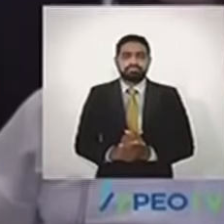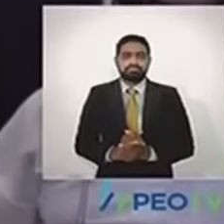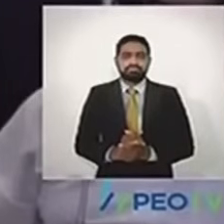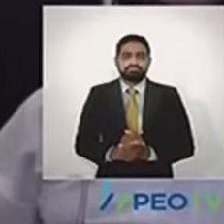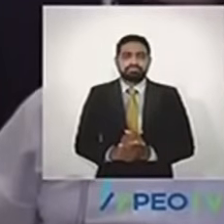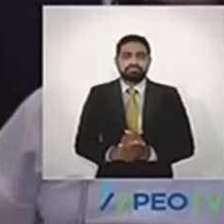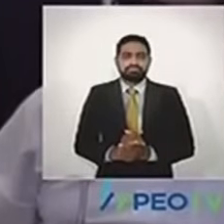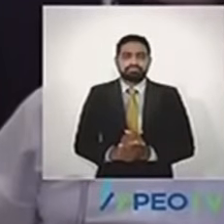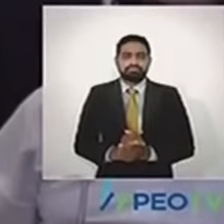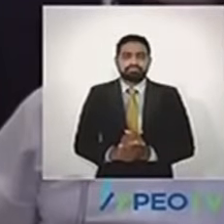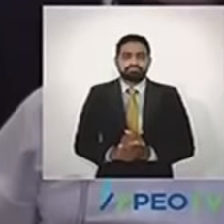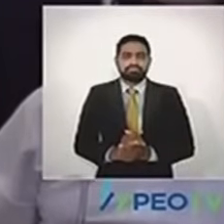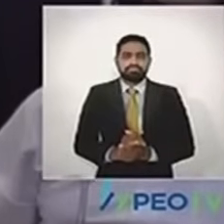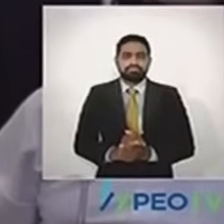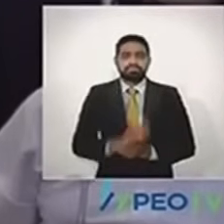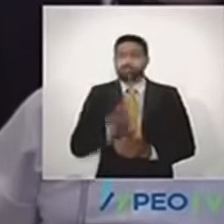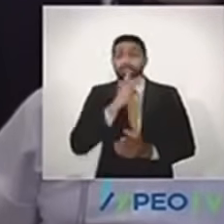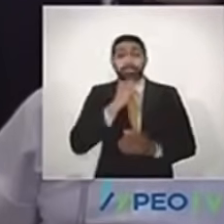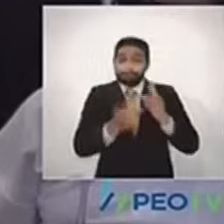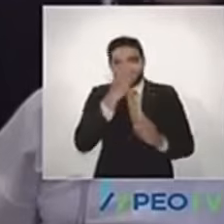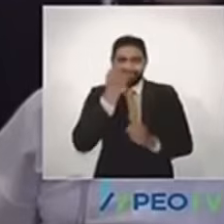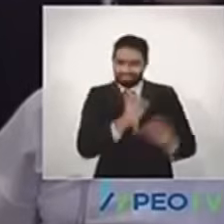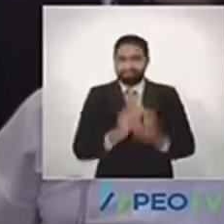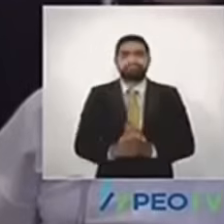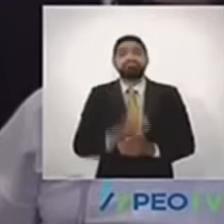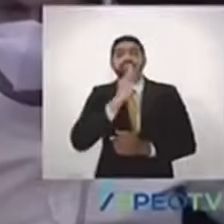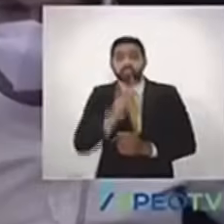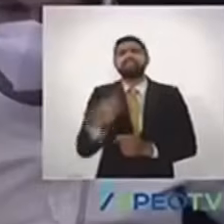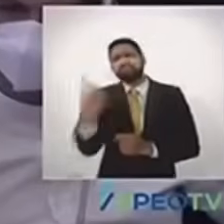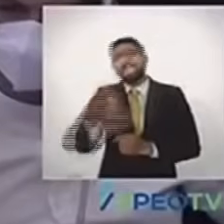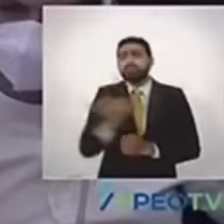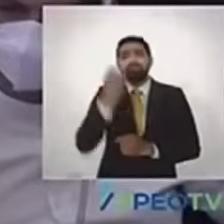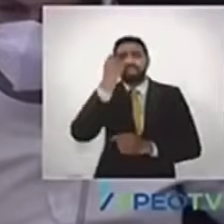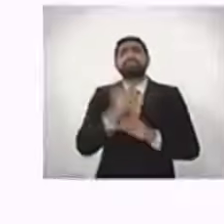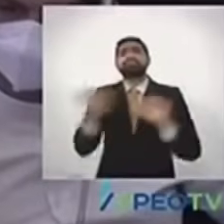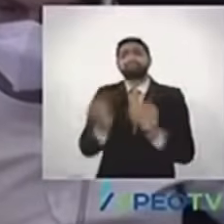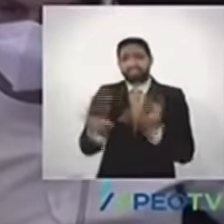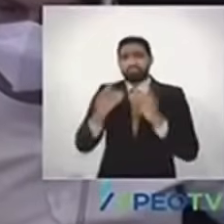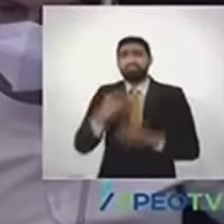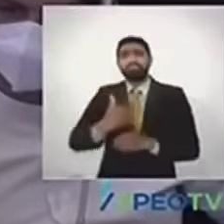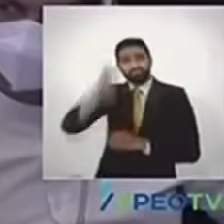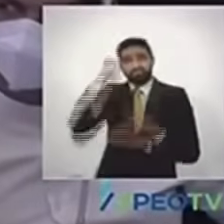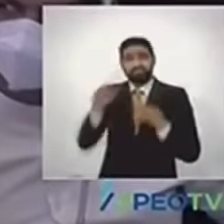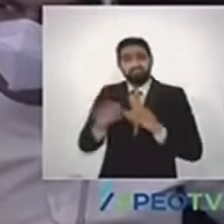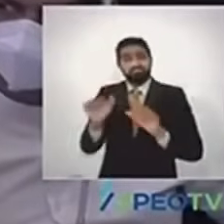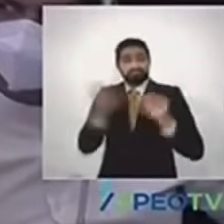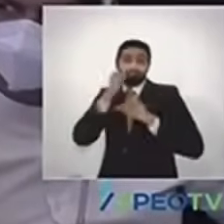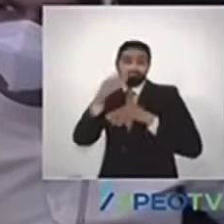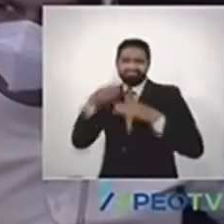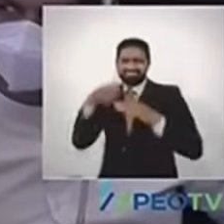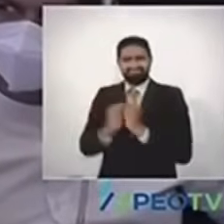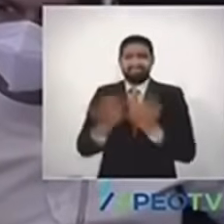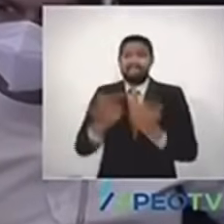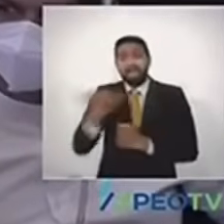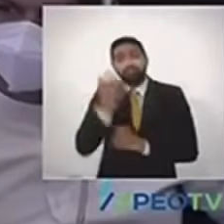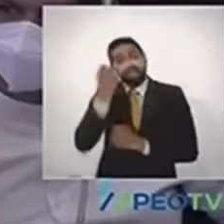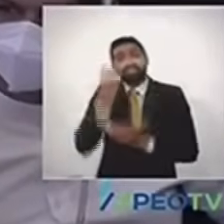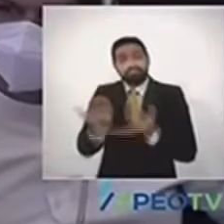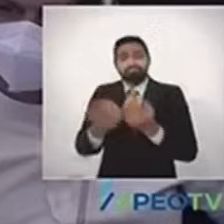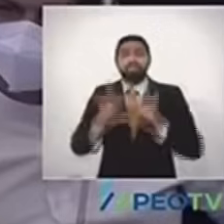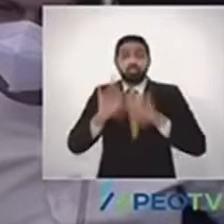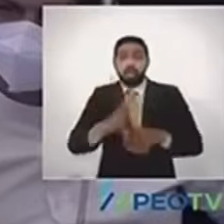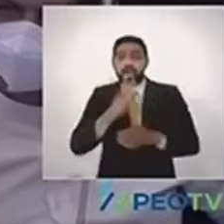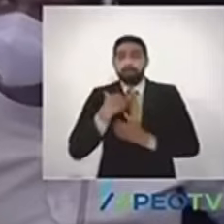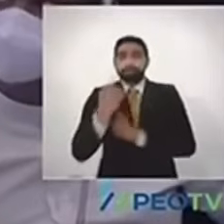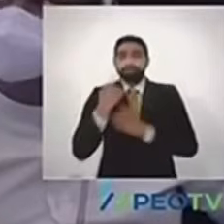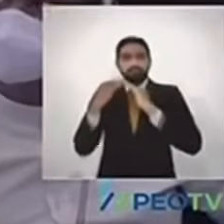novel ways to protest in the new normal. Do not follow the conventional method. I have publicly spoken about New Fortress and I will repeat it here. What is the issue?